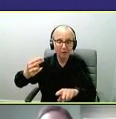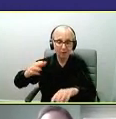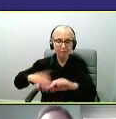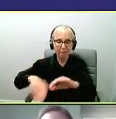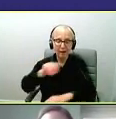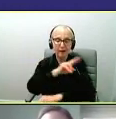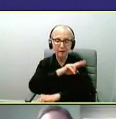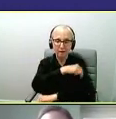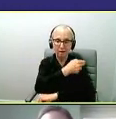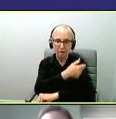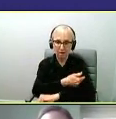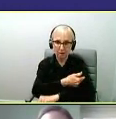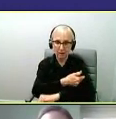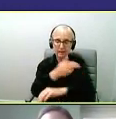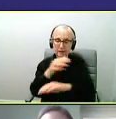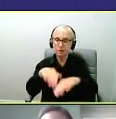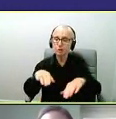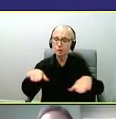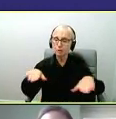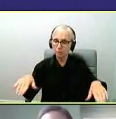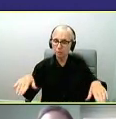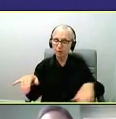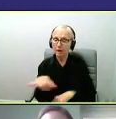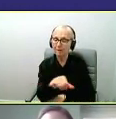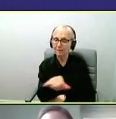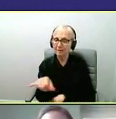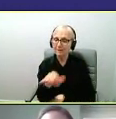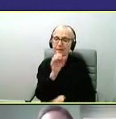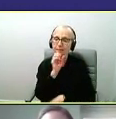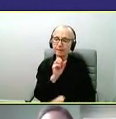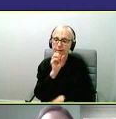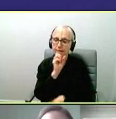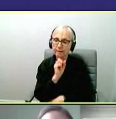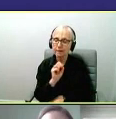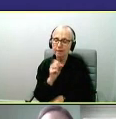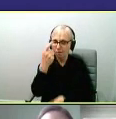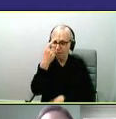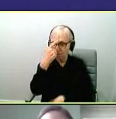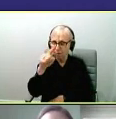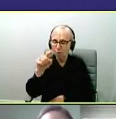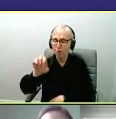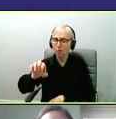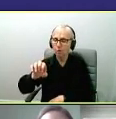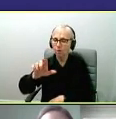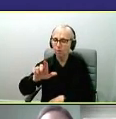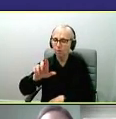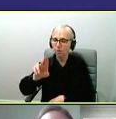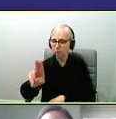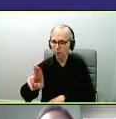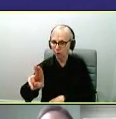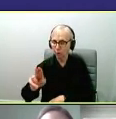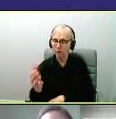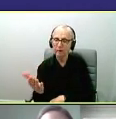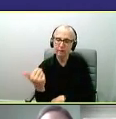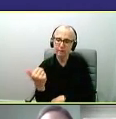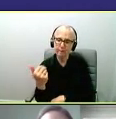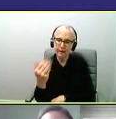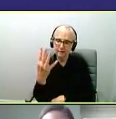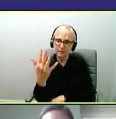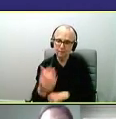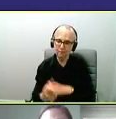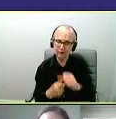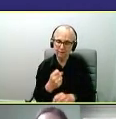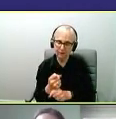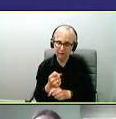hospitalization rates in children of the same age for influenza over the last 5 years, from